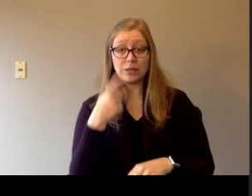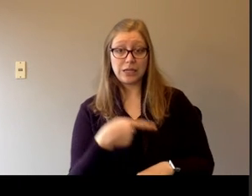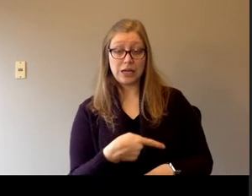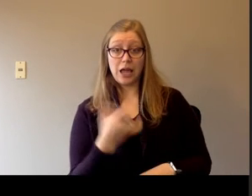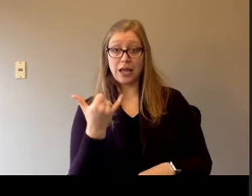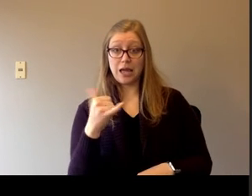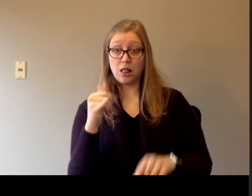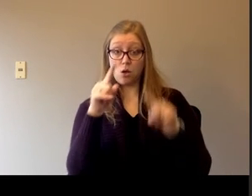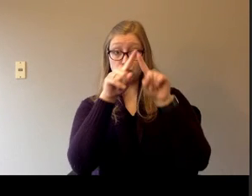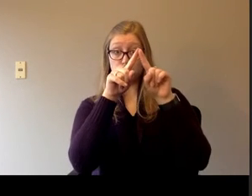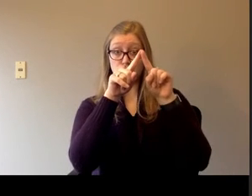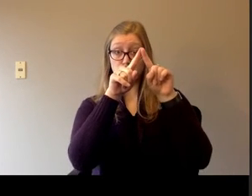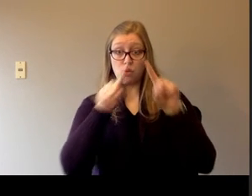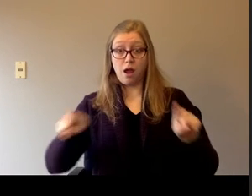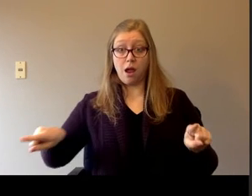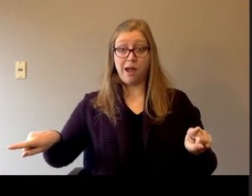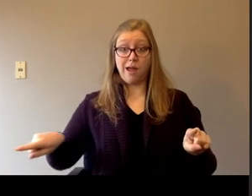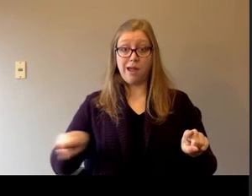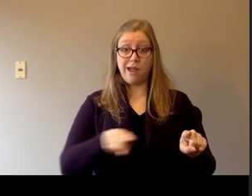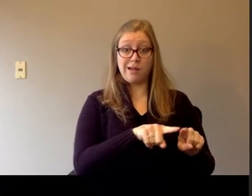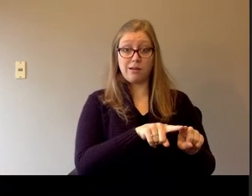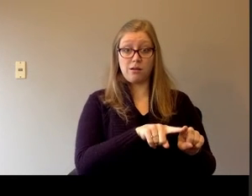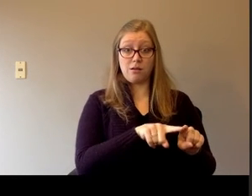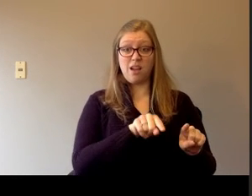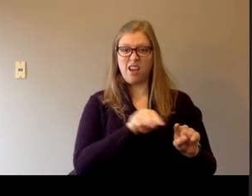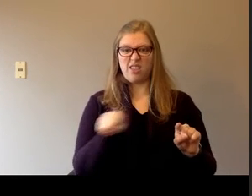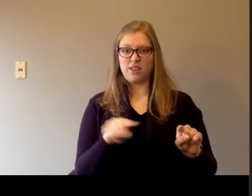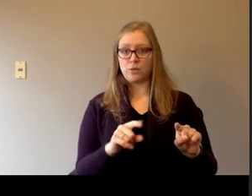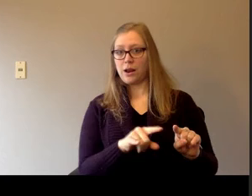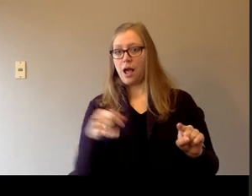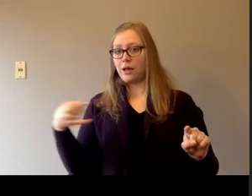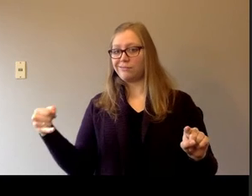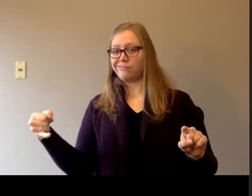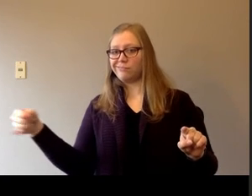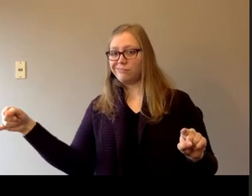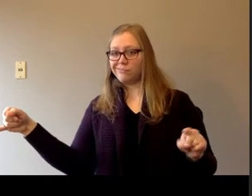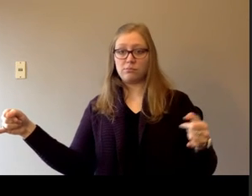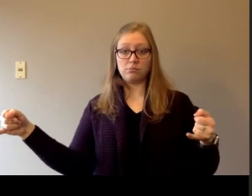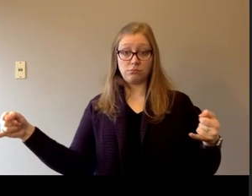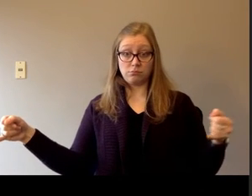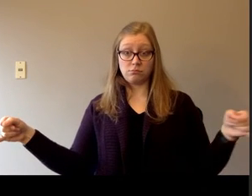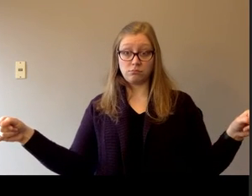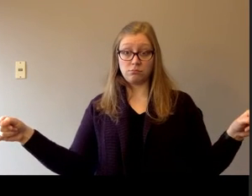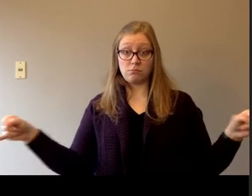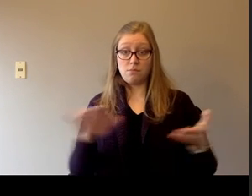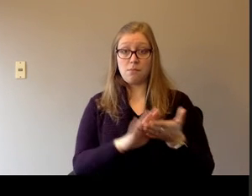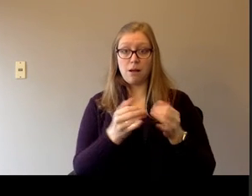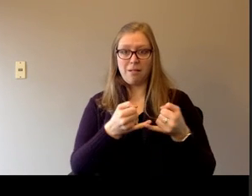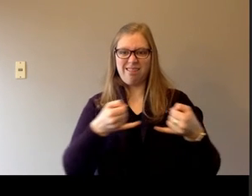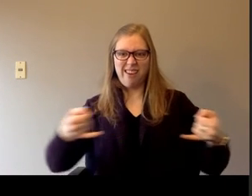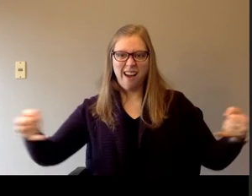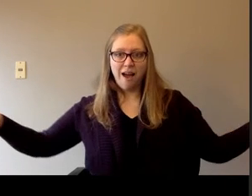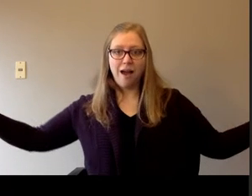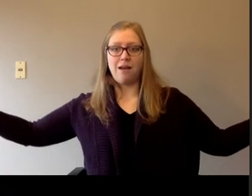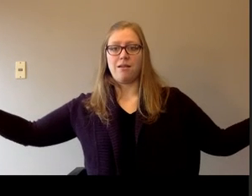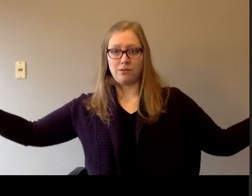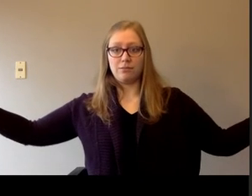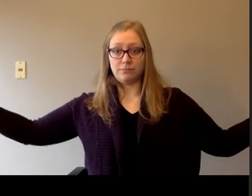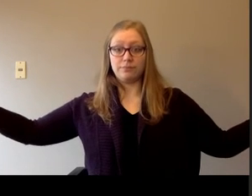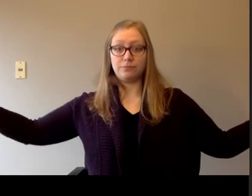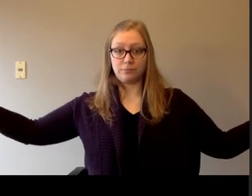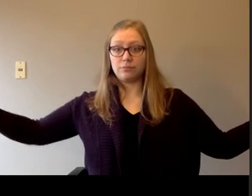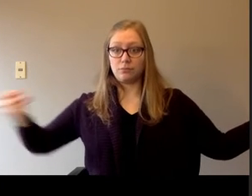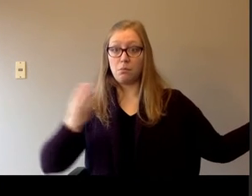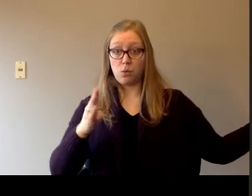is. And I've extended one of the sides so that it is a line, lies on that blue